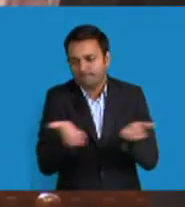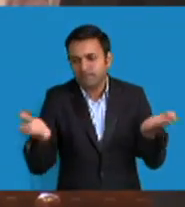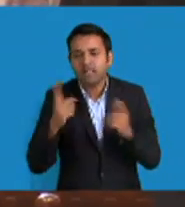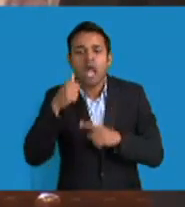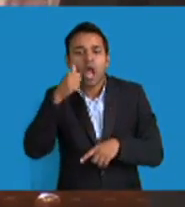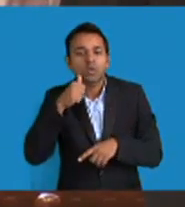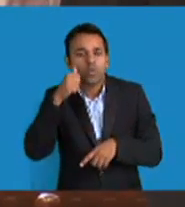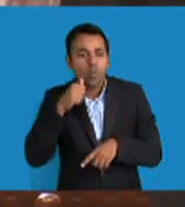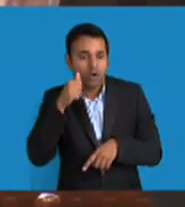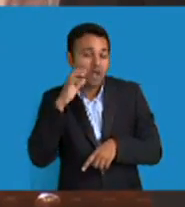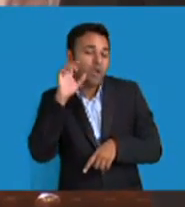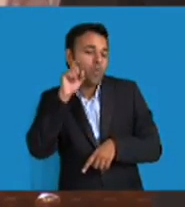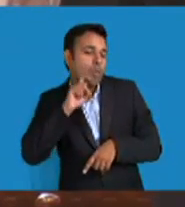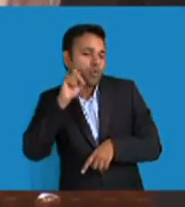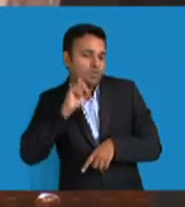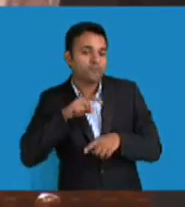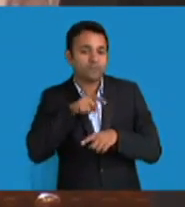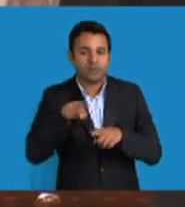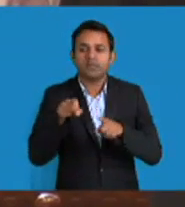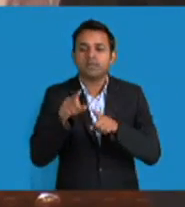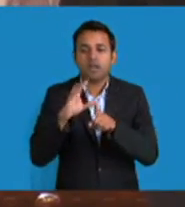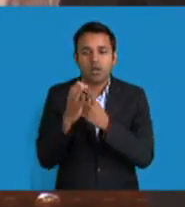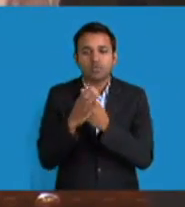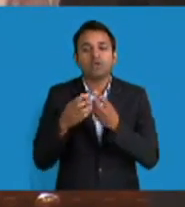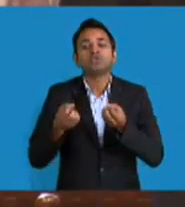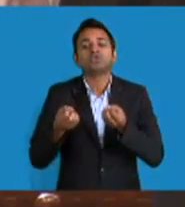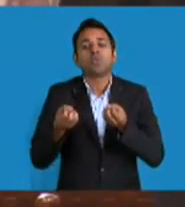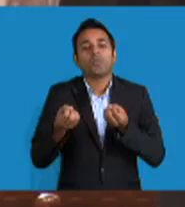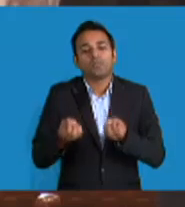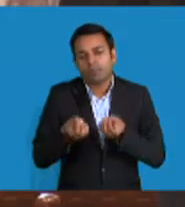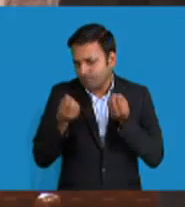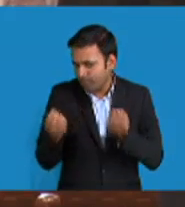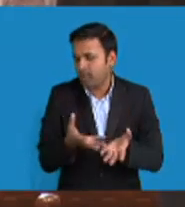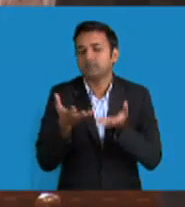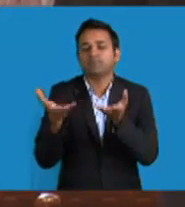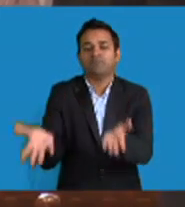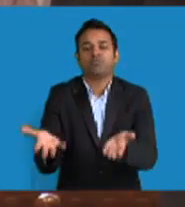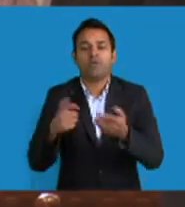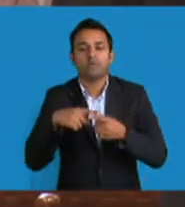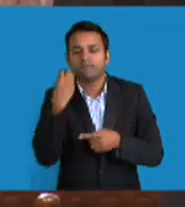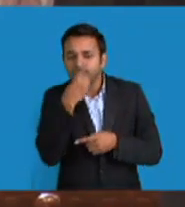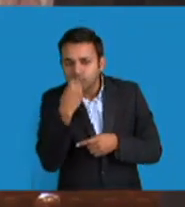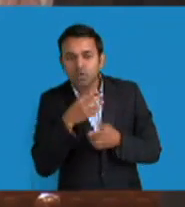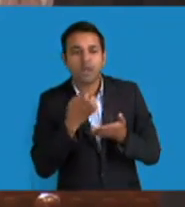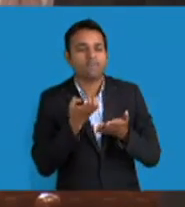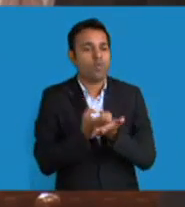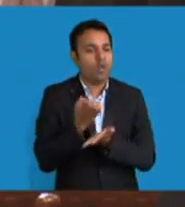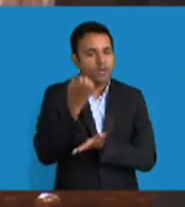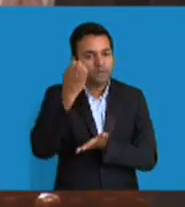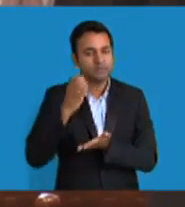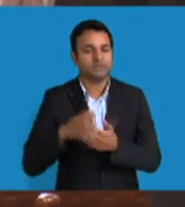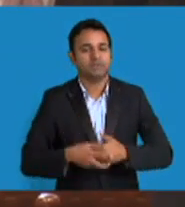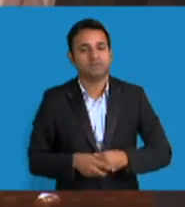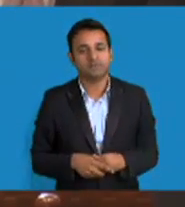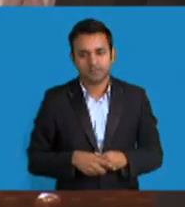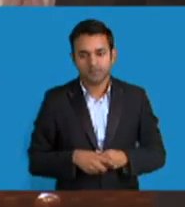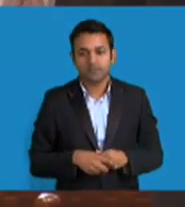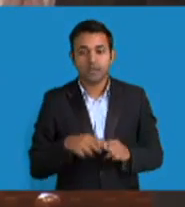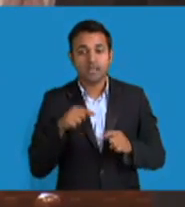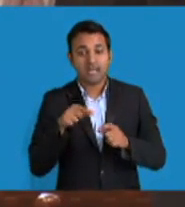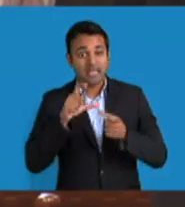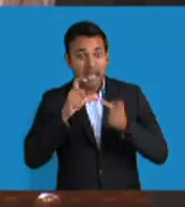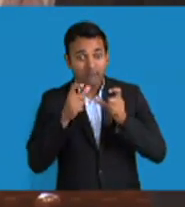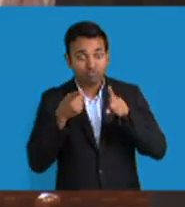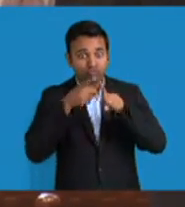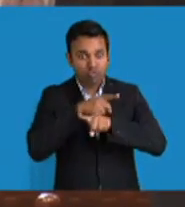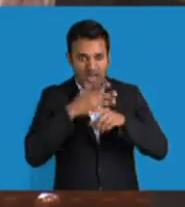it is a major contributor to food security and economic development, and is a climate change adaptation project. We are